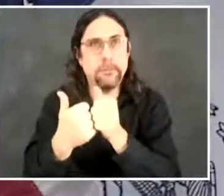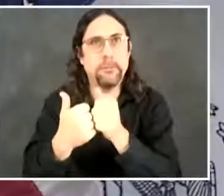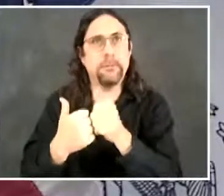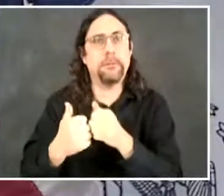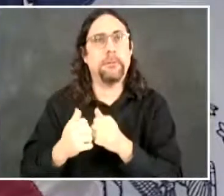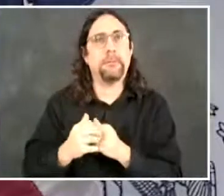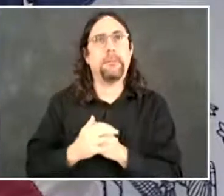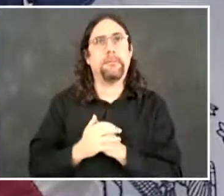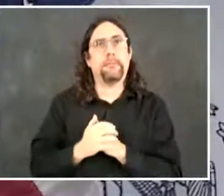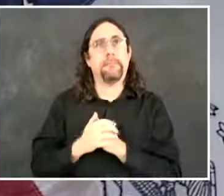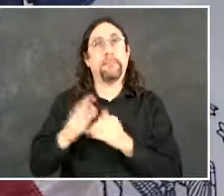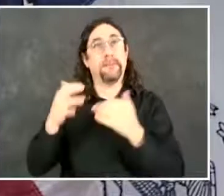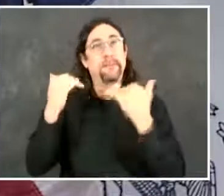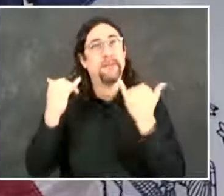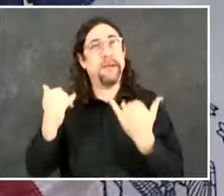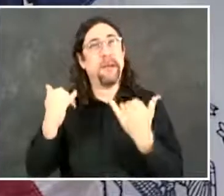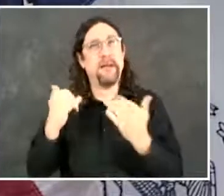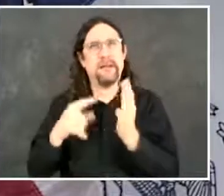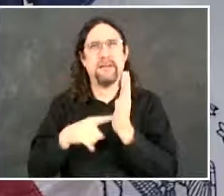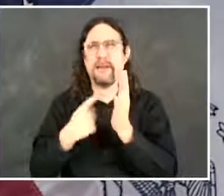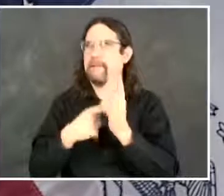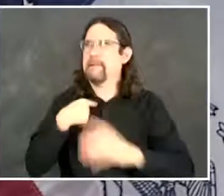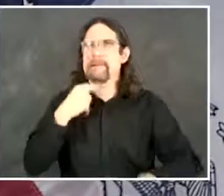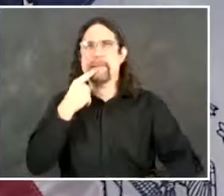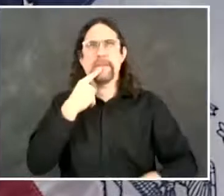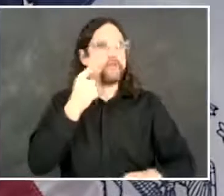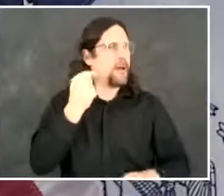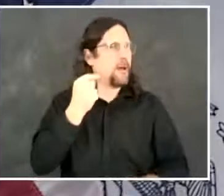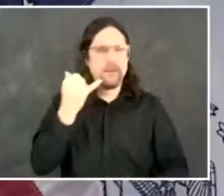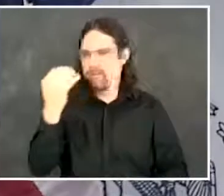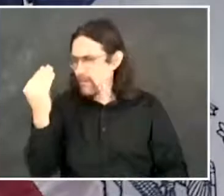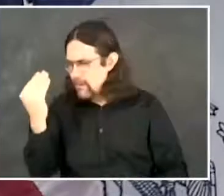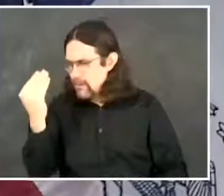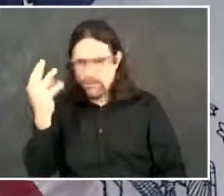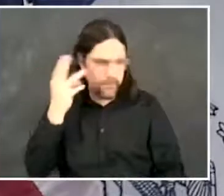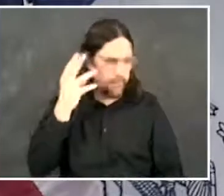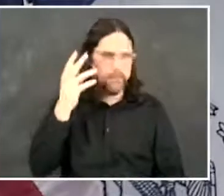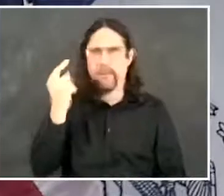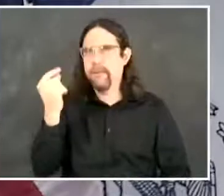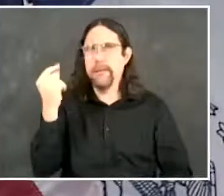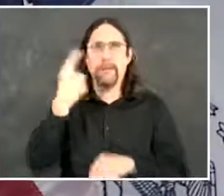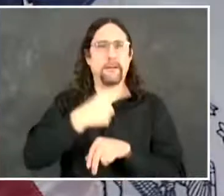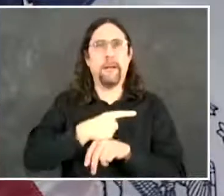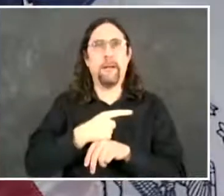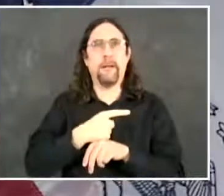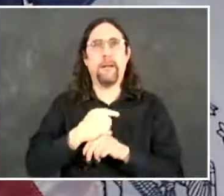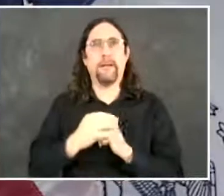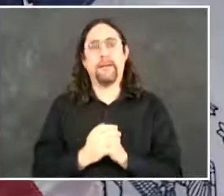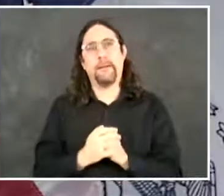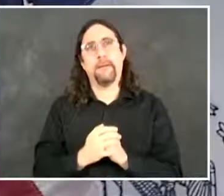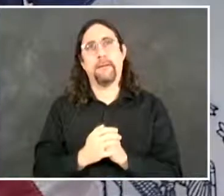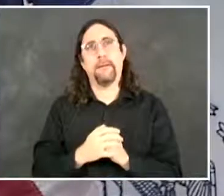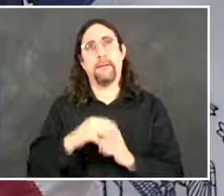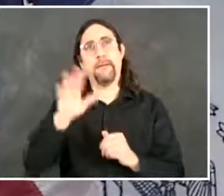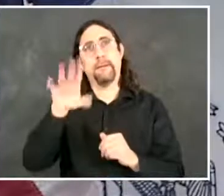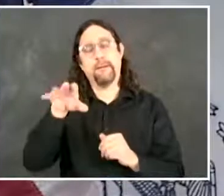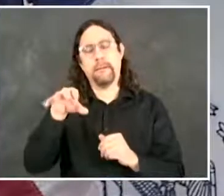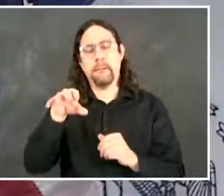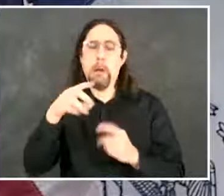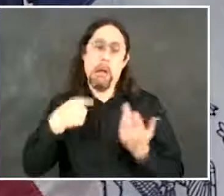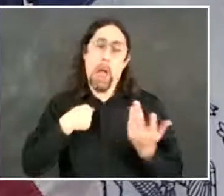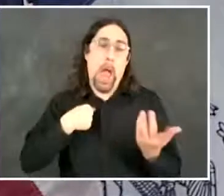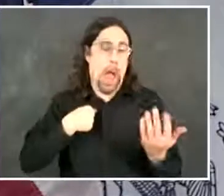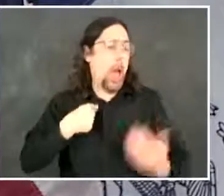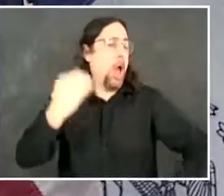at least I could do a service by telling you what month it is. Well, this is an undeniable fact. It is now May. Strange as that